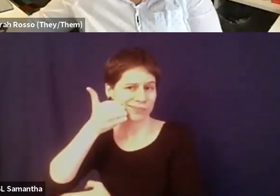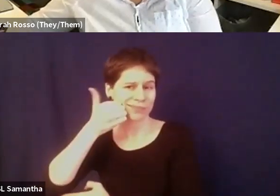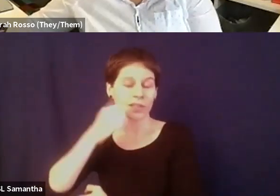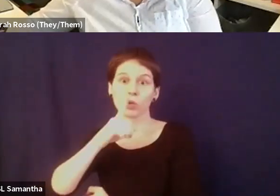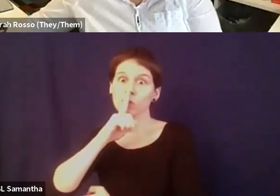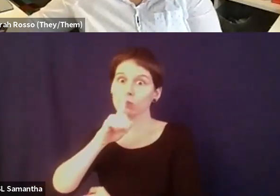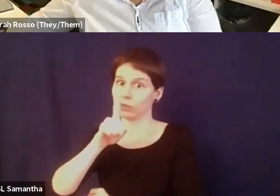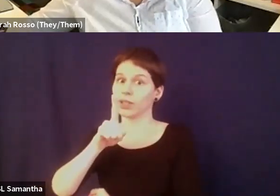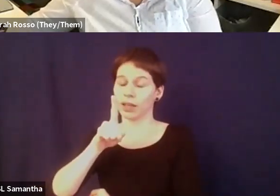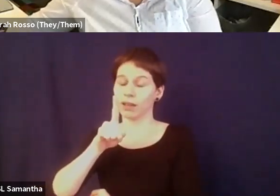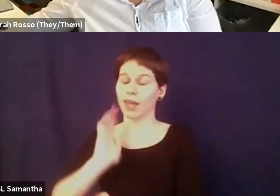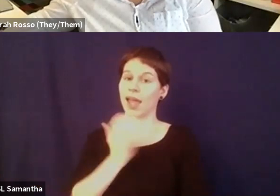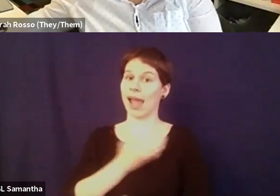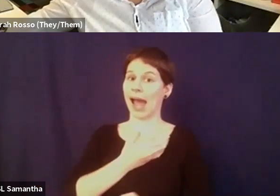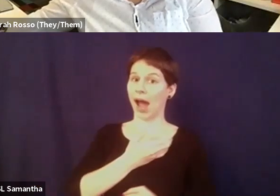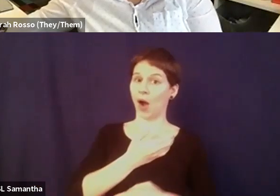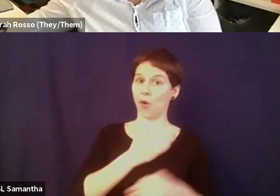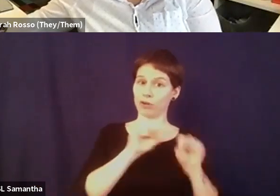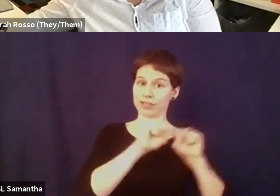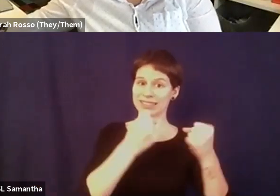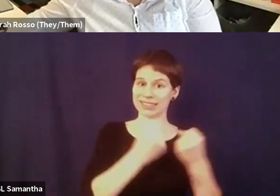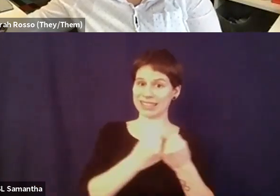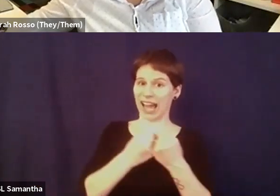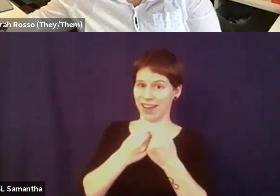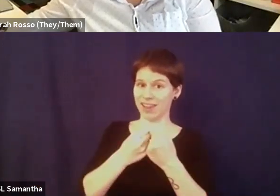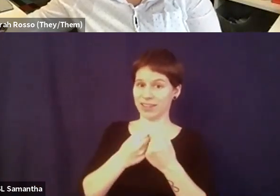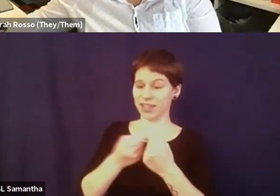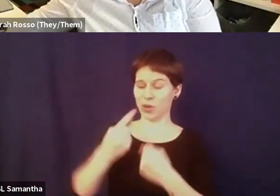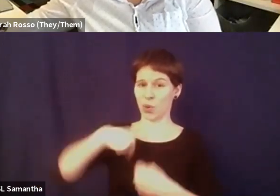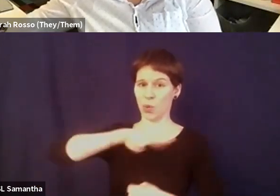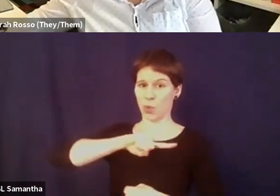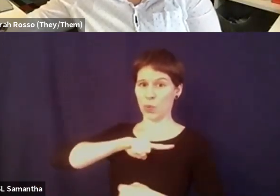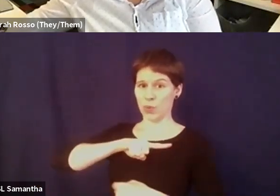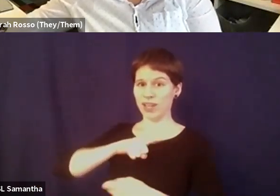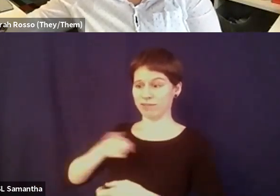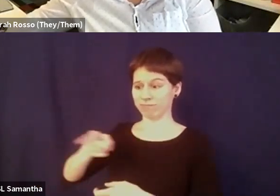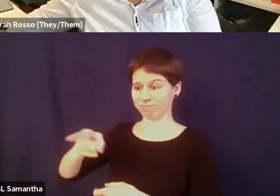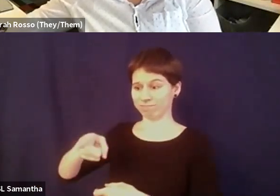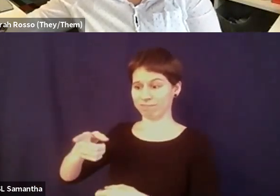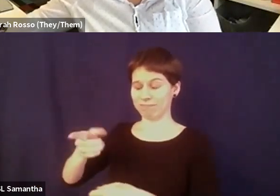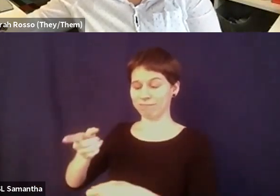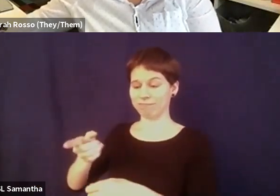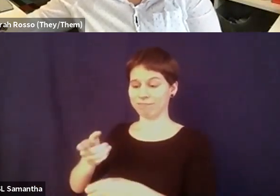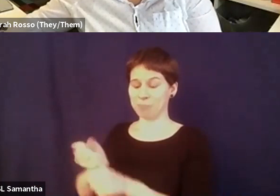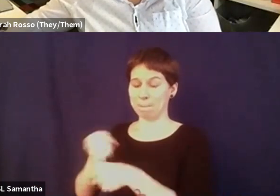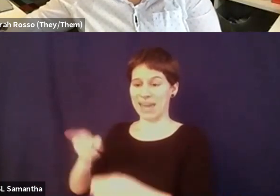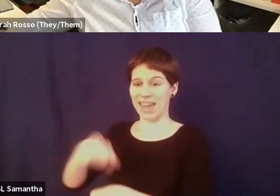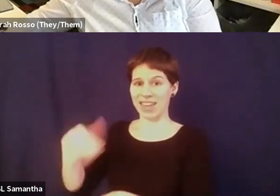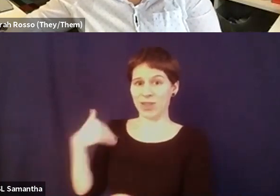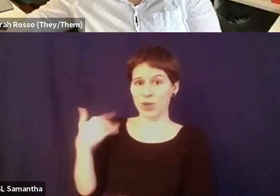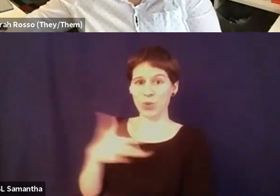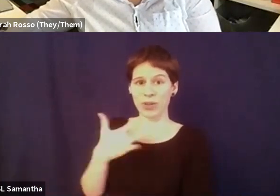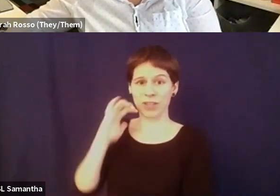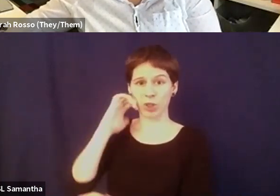has used shame to change behaviors. You know, there was, as an